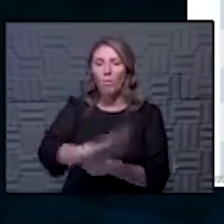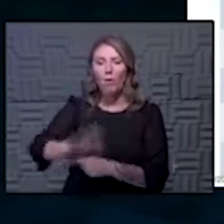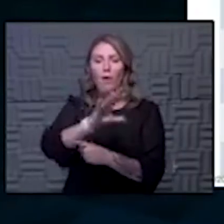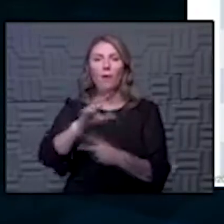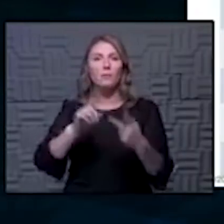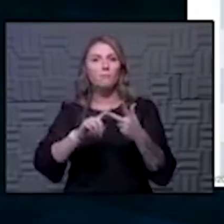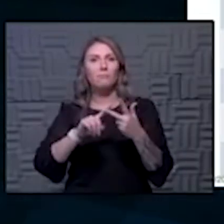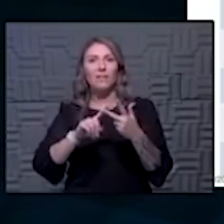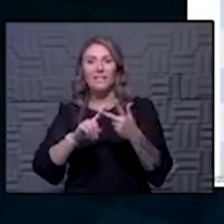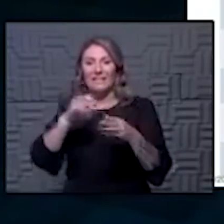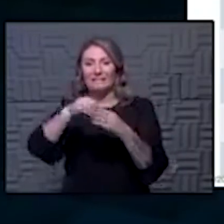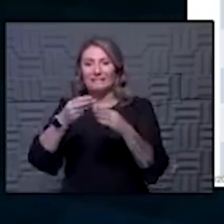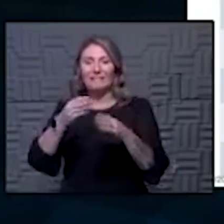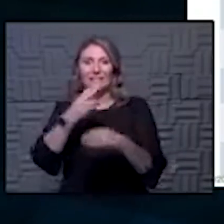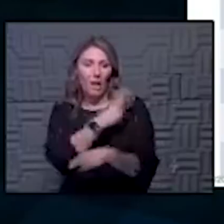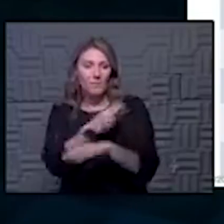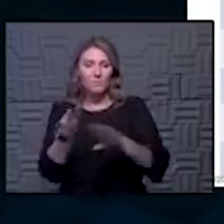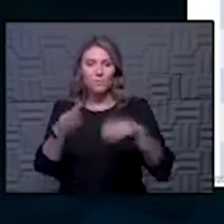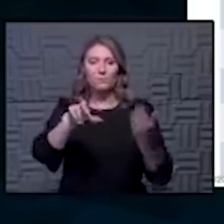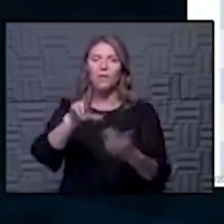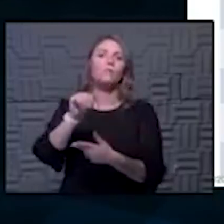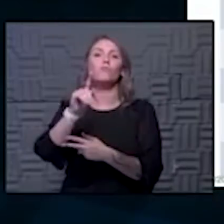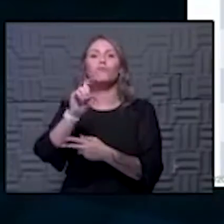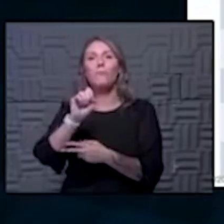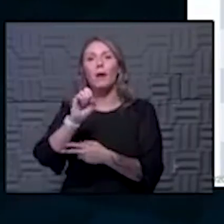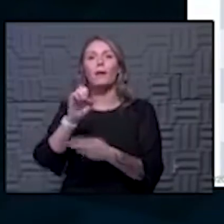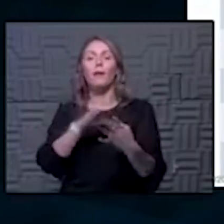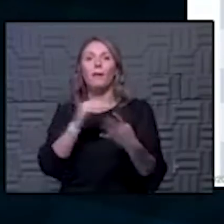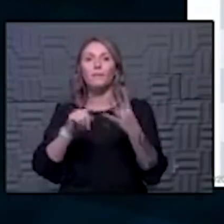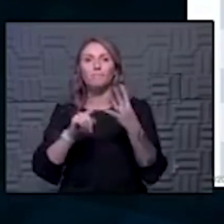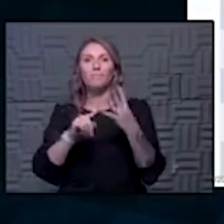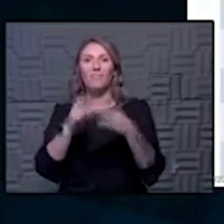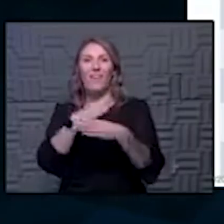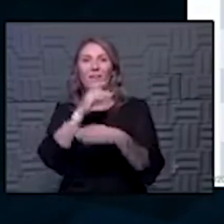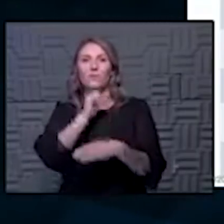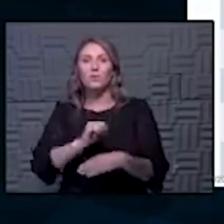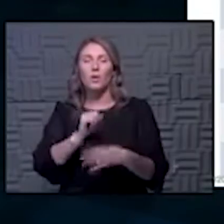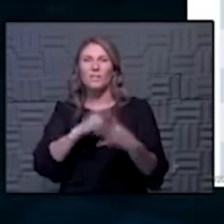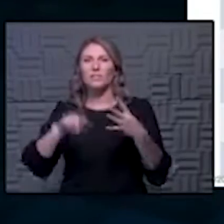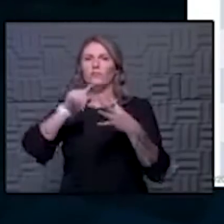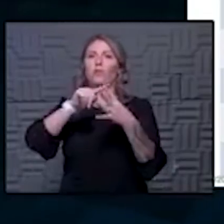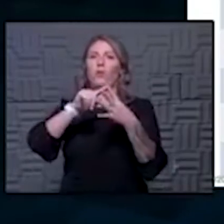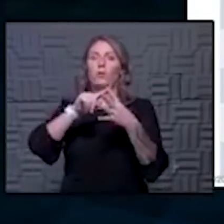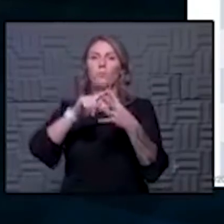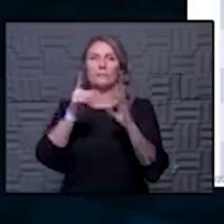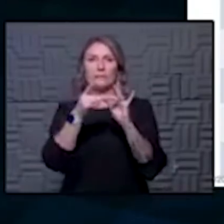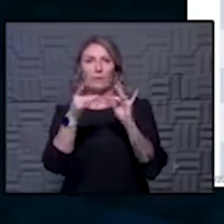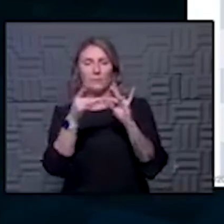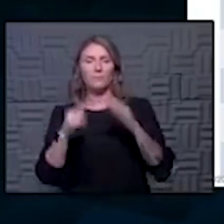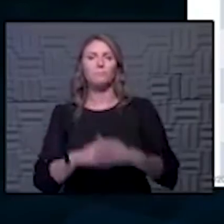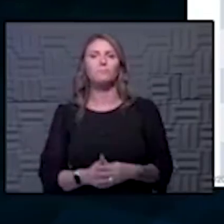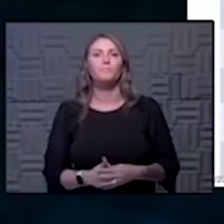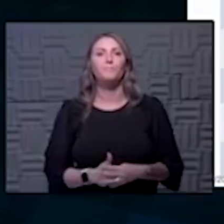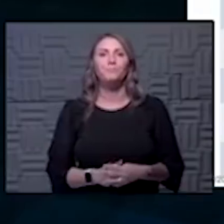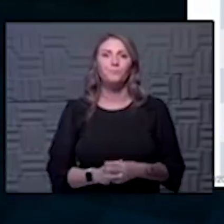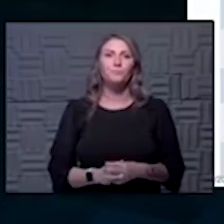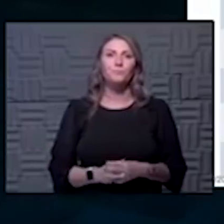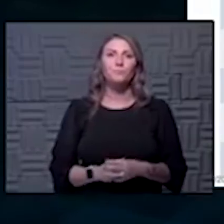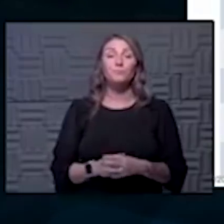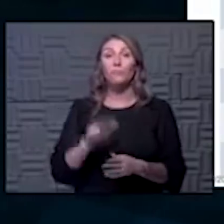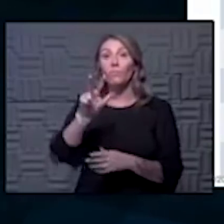deaths, the in-hospital death rate, and then the average age. And I want to start at the very top maybe with a little bit of commentary. So